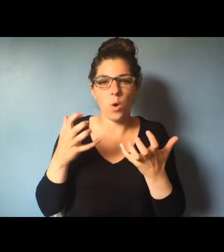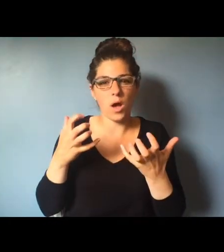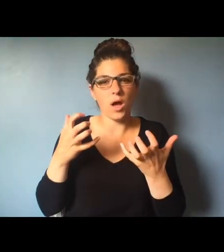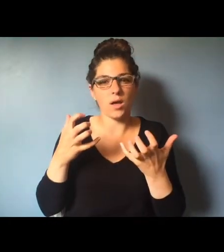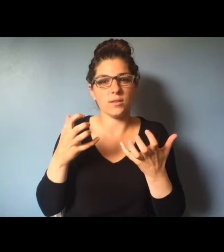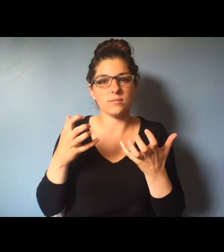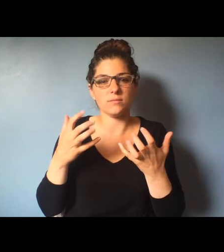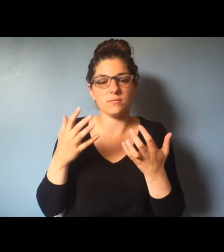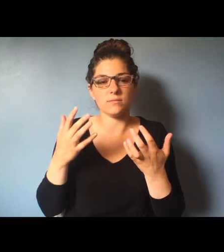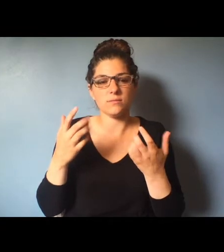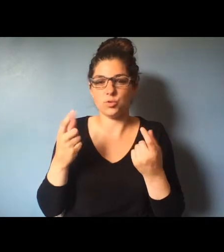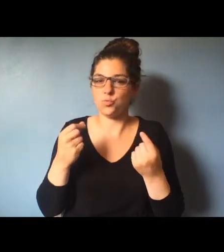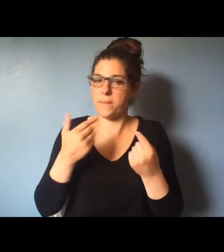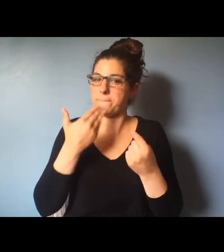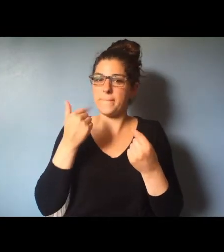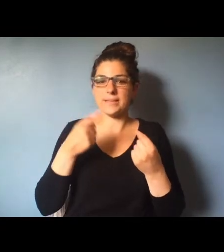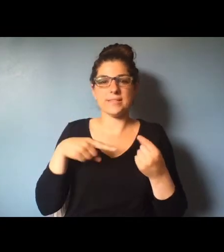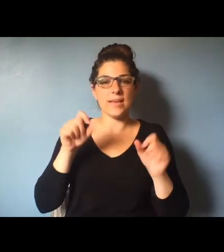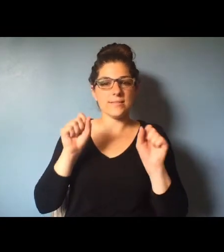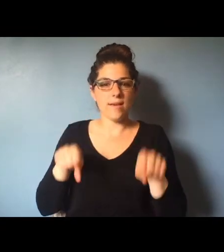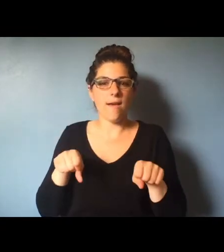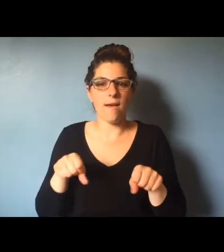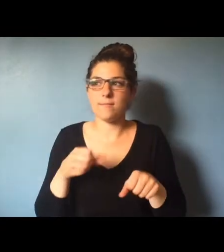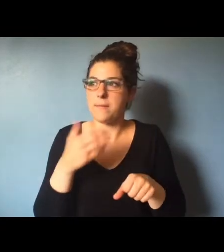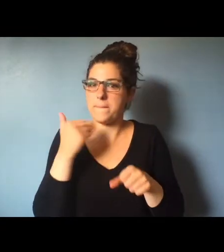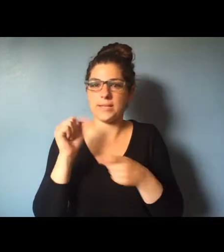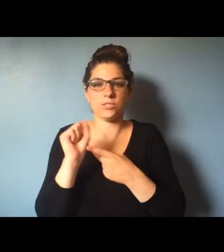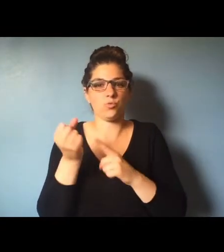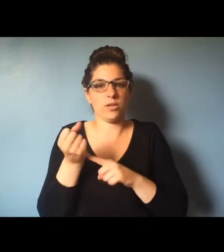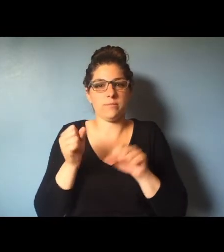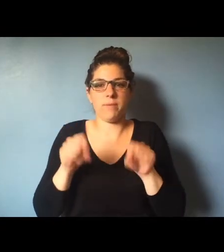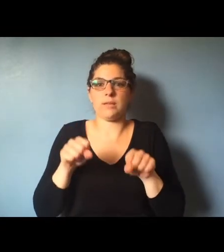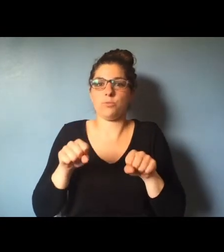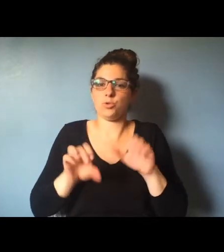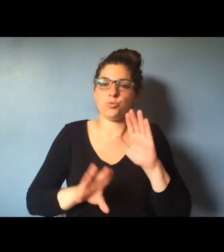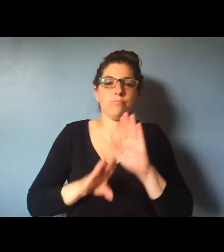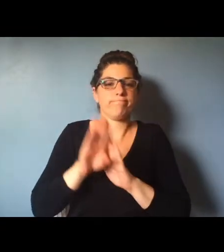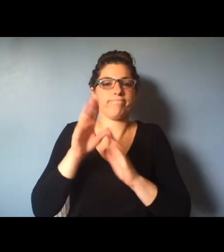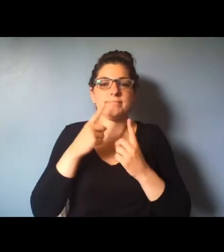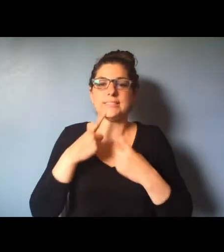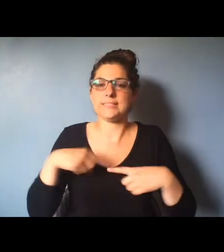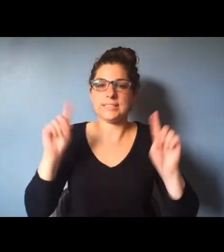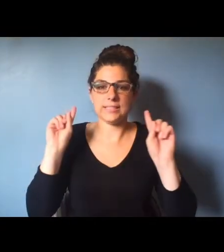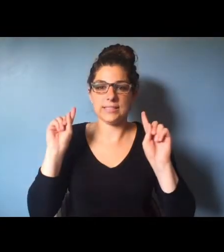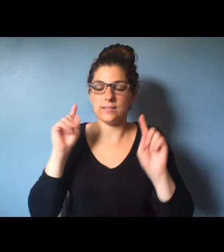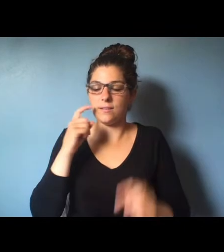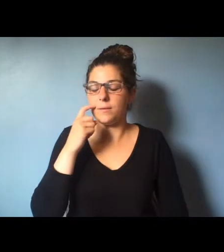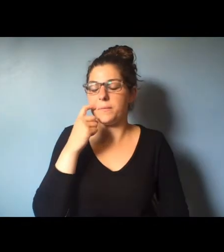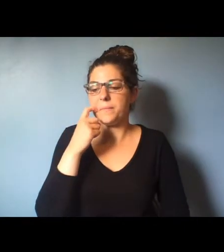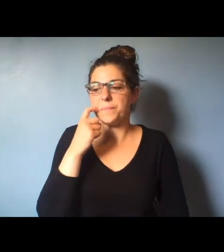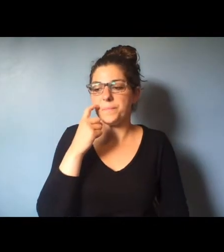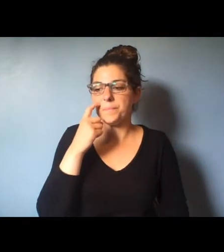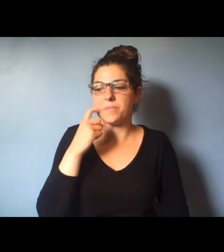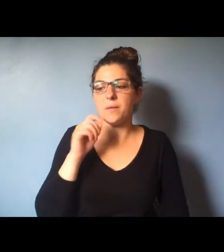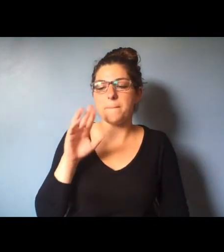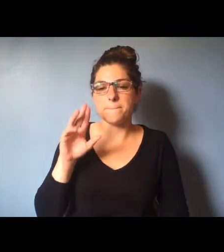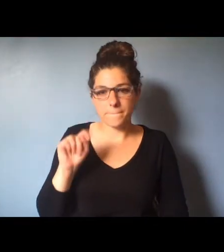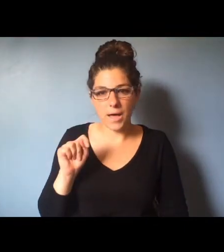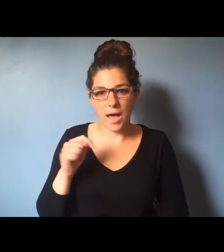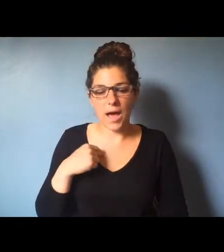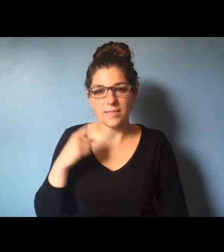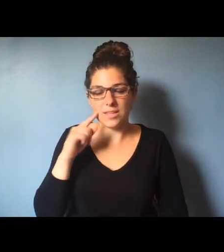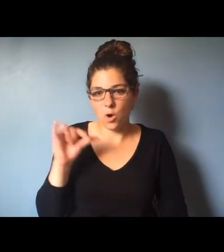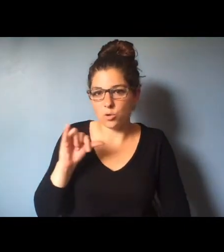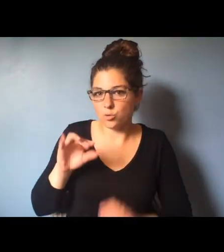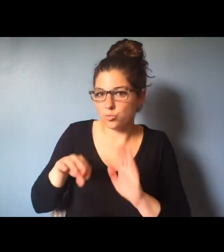do the best they can or put us in the best situations to succeed. But I think